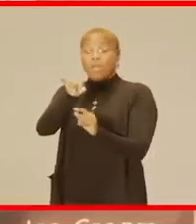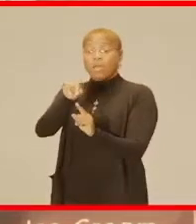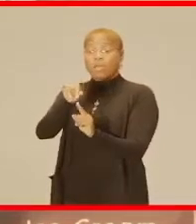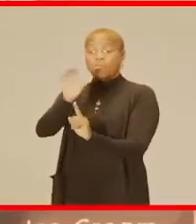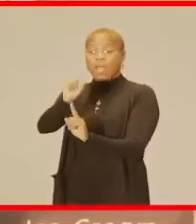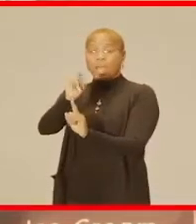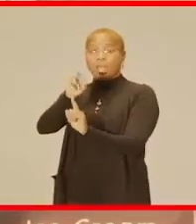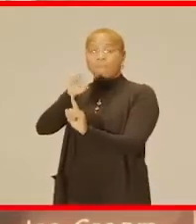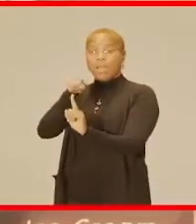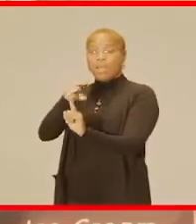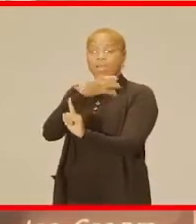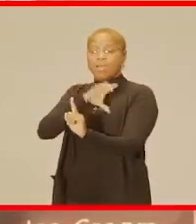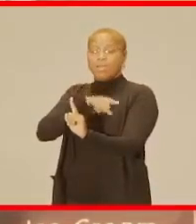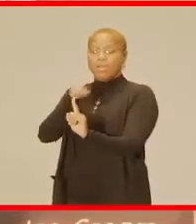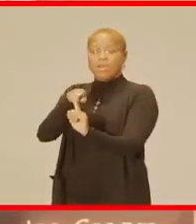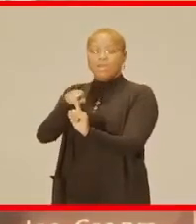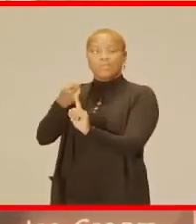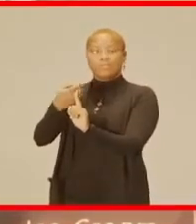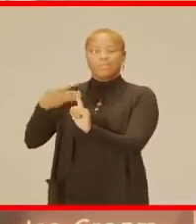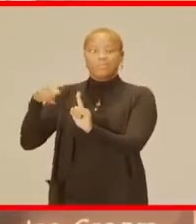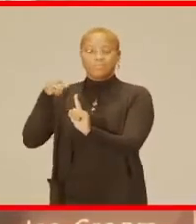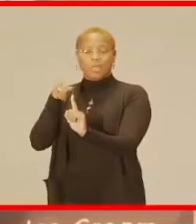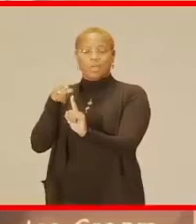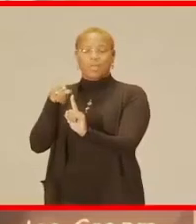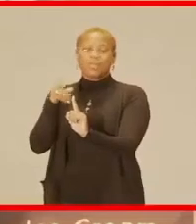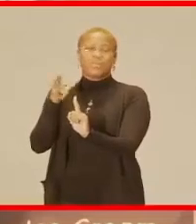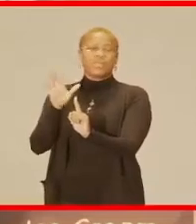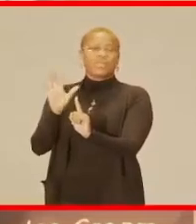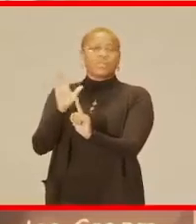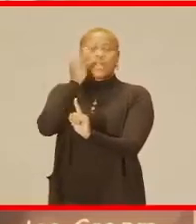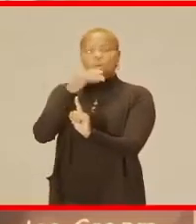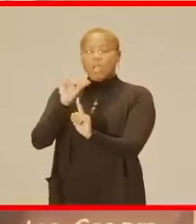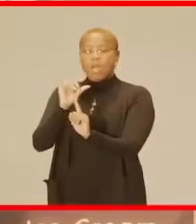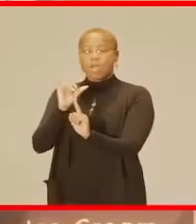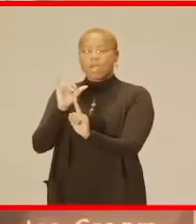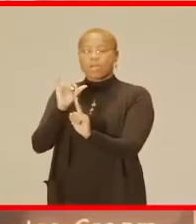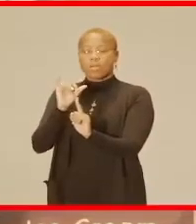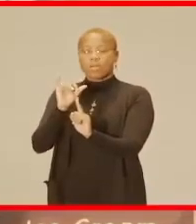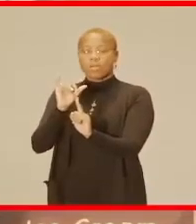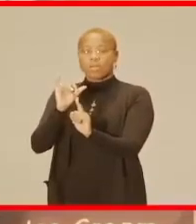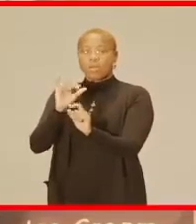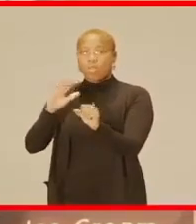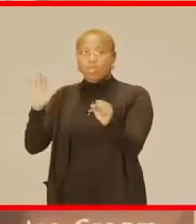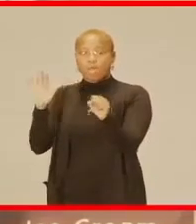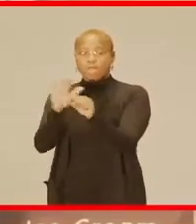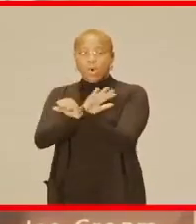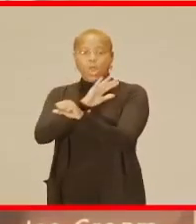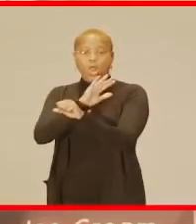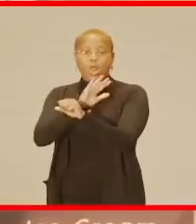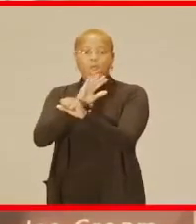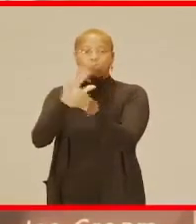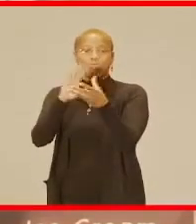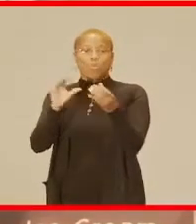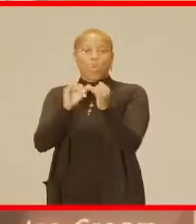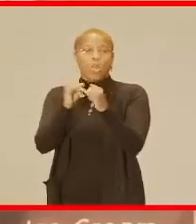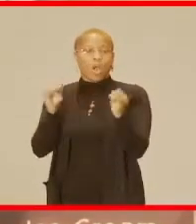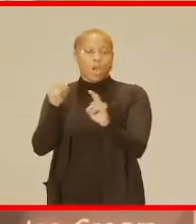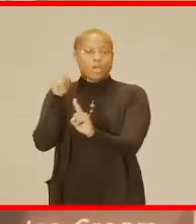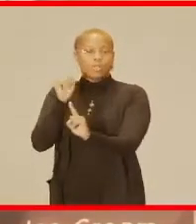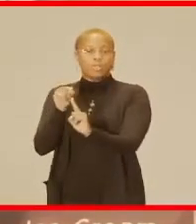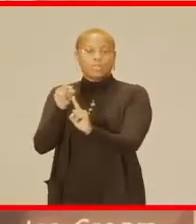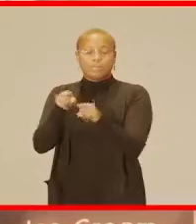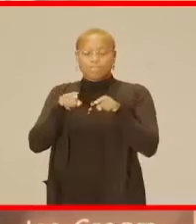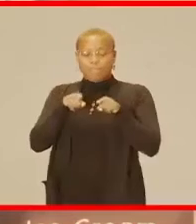is, here you have an anime where pretty much the entire basic storyline is a